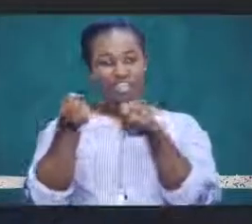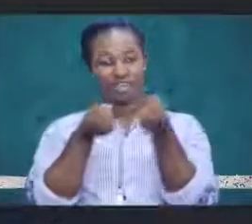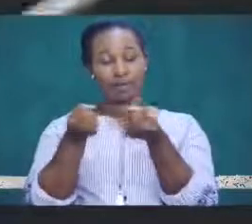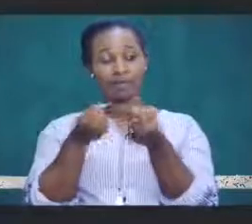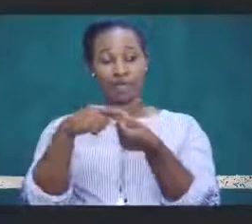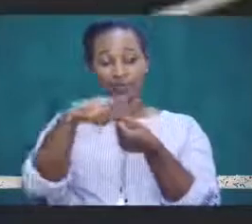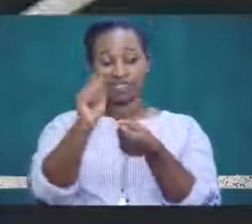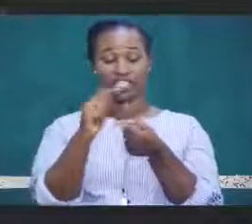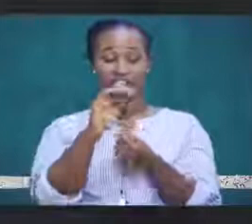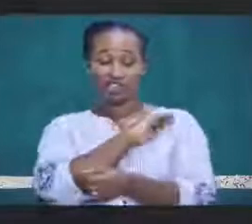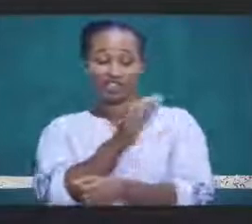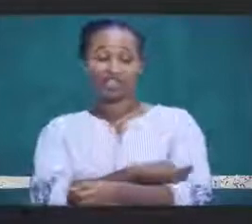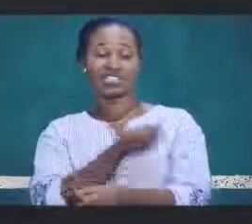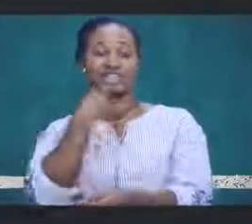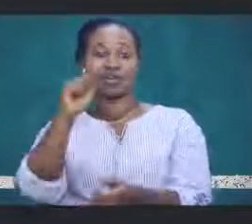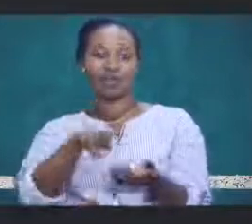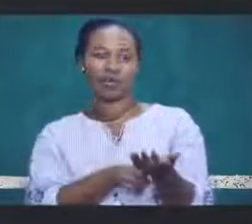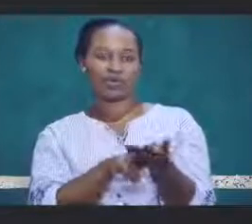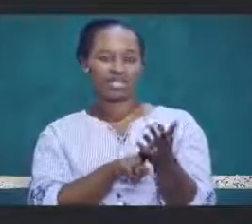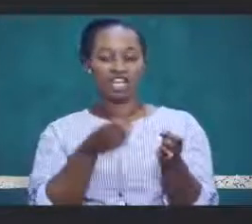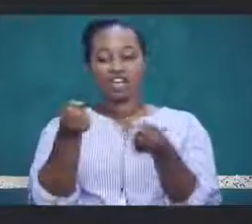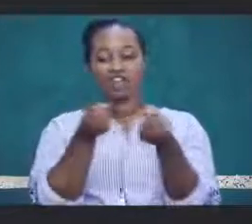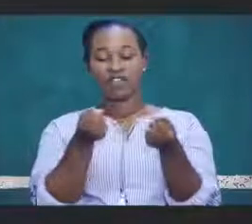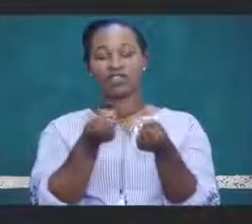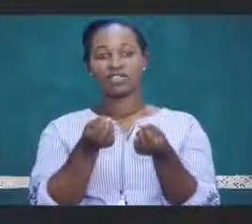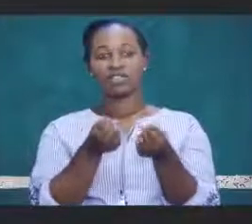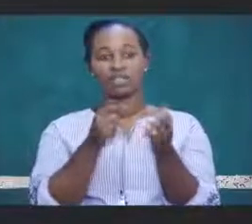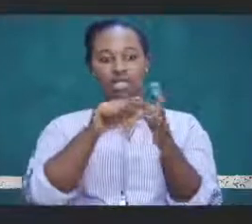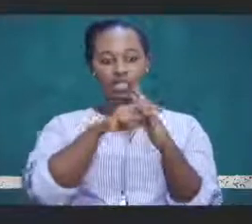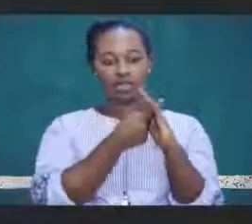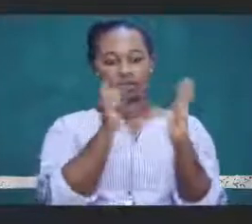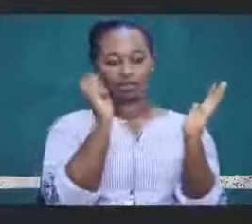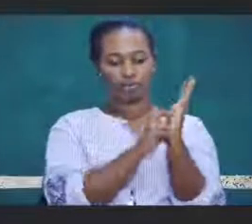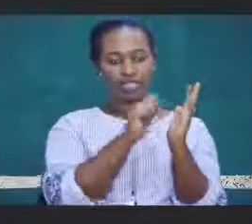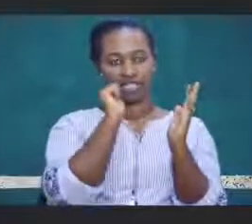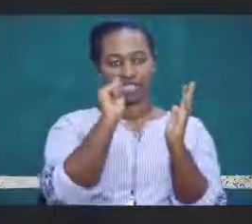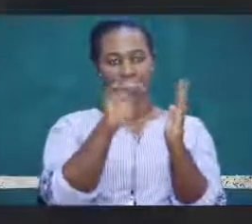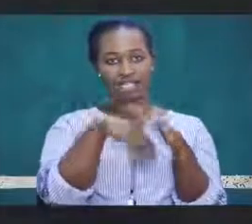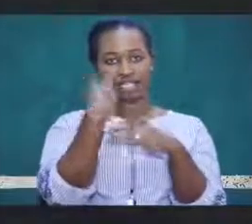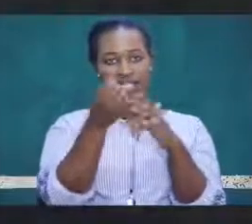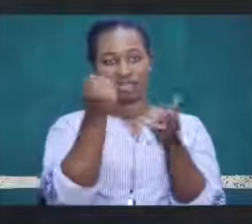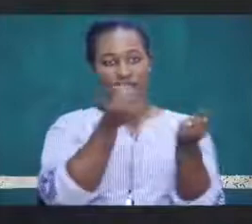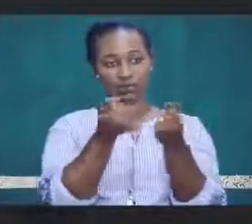force must be applied. So the force is applied to a car at point A so that the car begins to